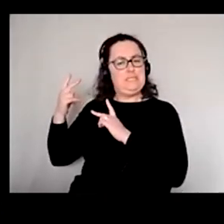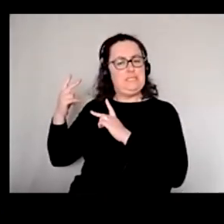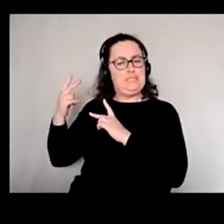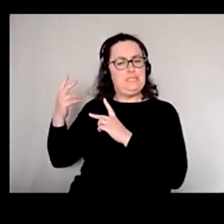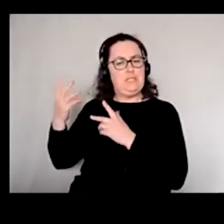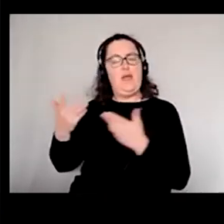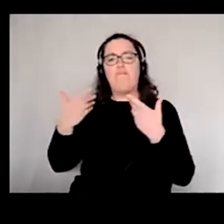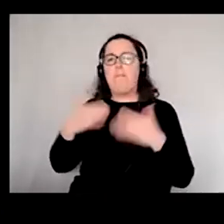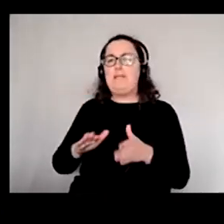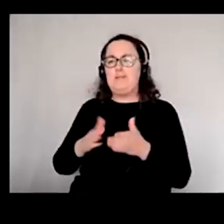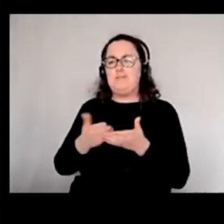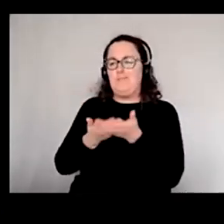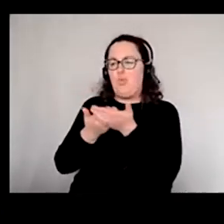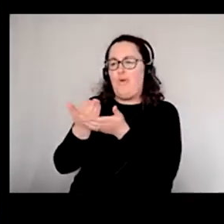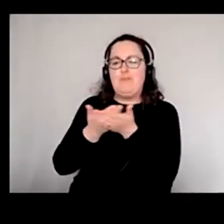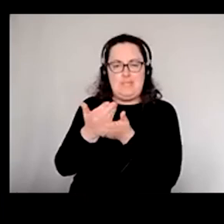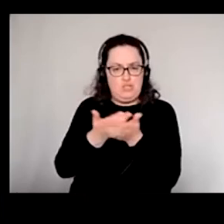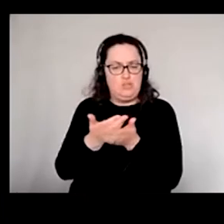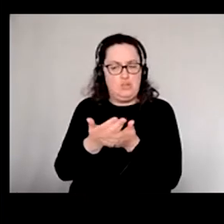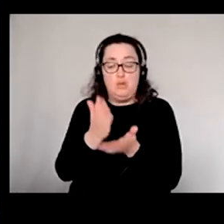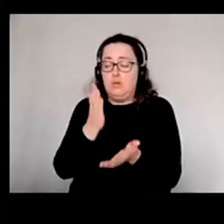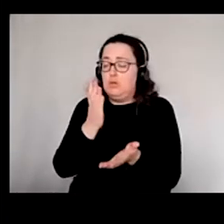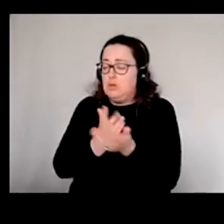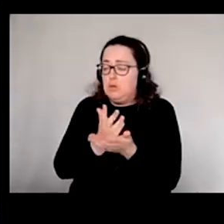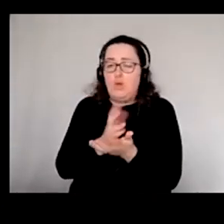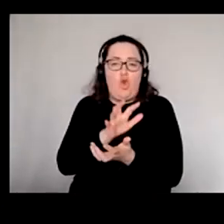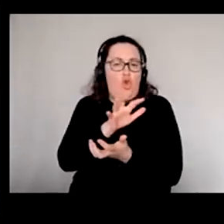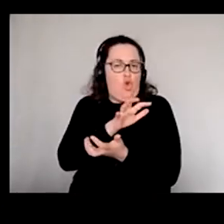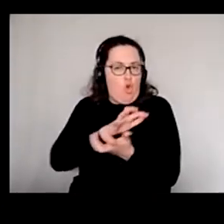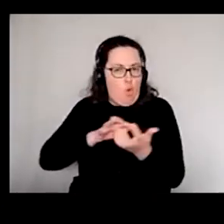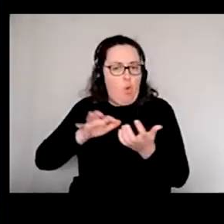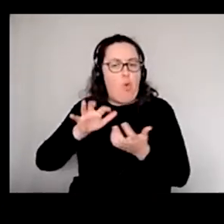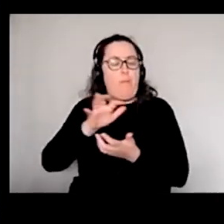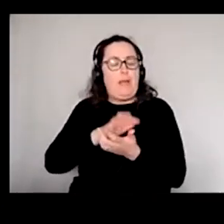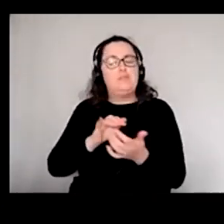I've spoke to people about this, and it is complicated. And sometimes people do